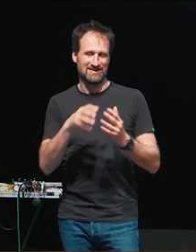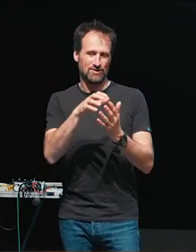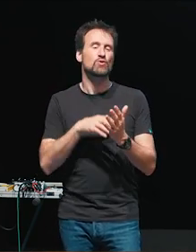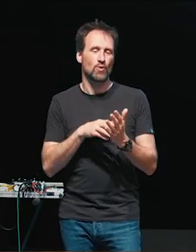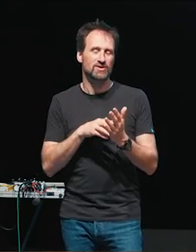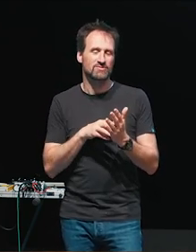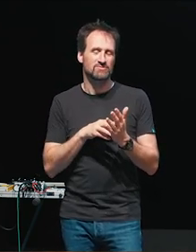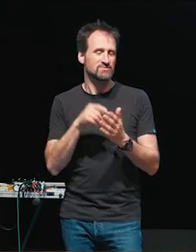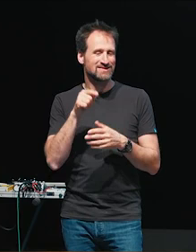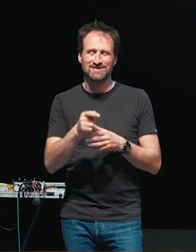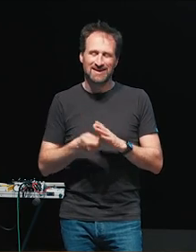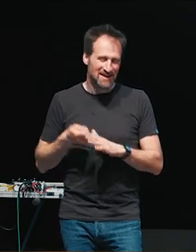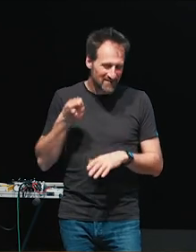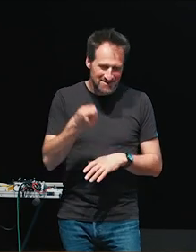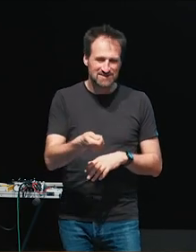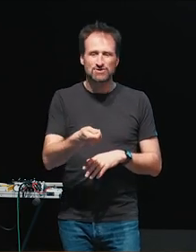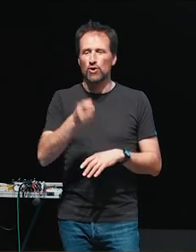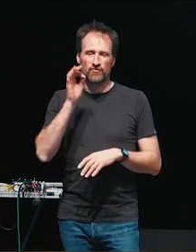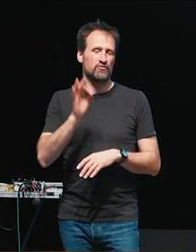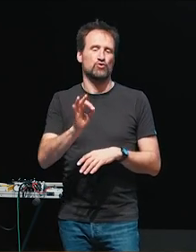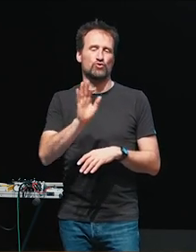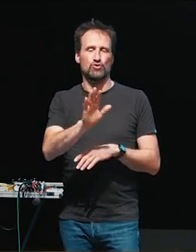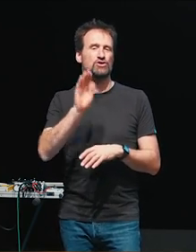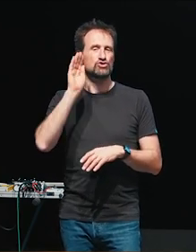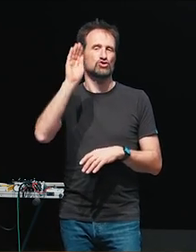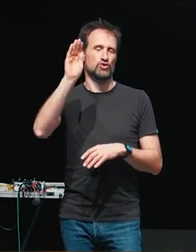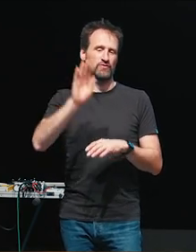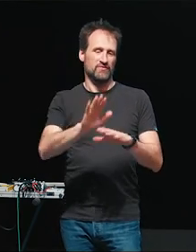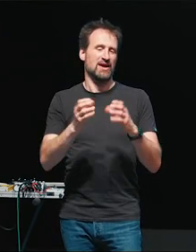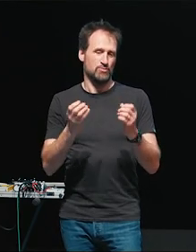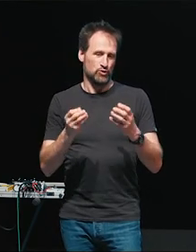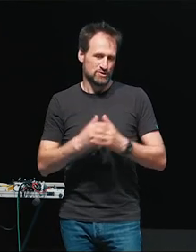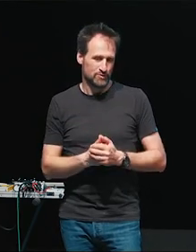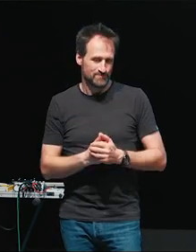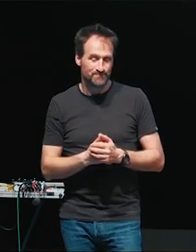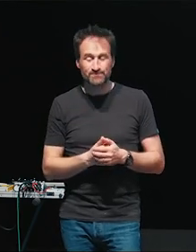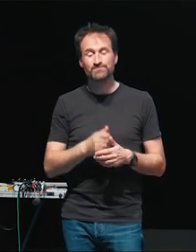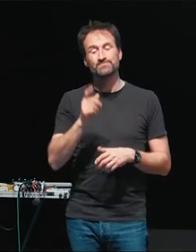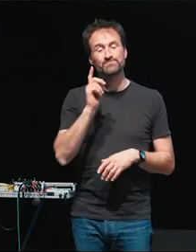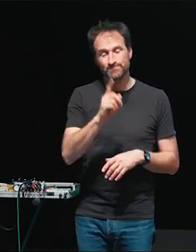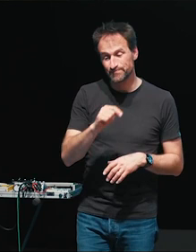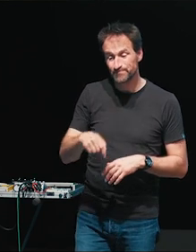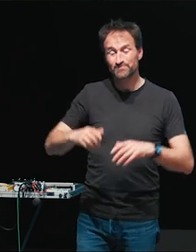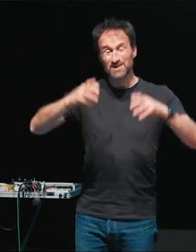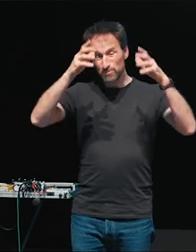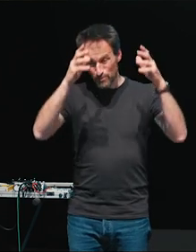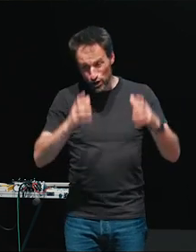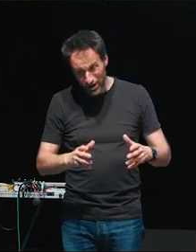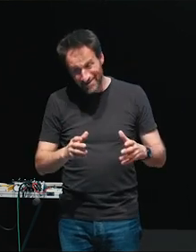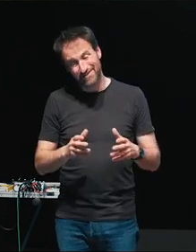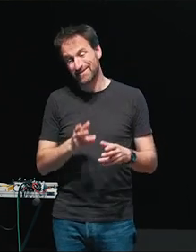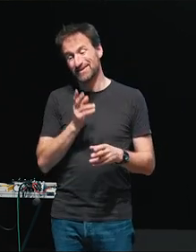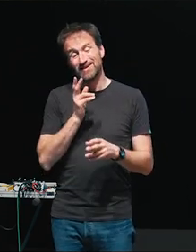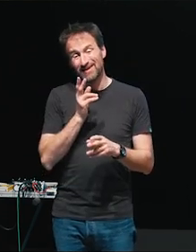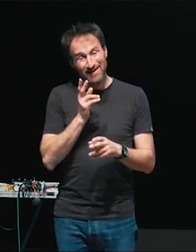your product's future. In summary, a monolith, unless existing in legacy code and not